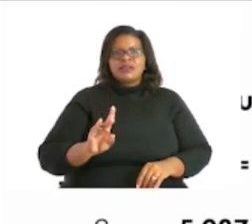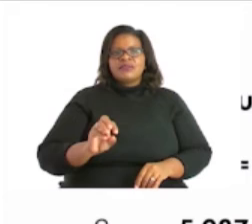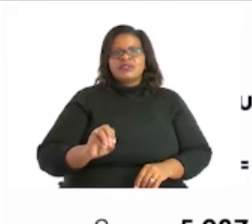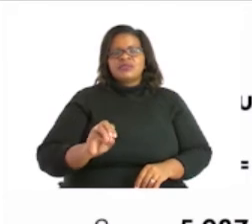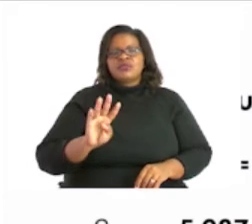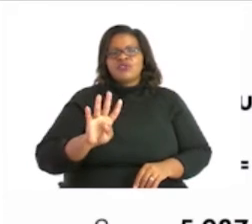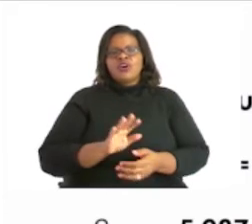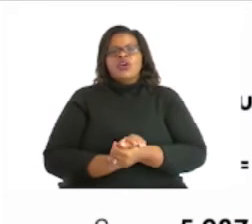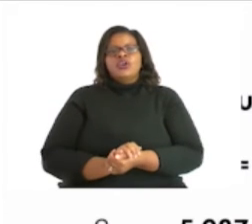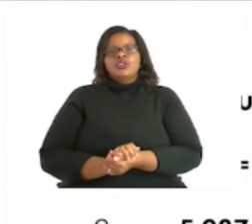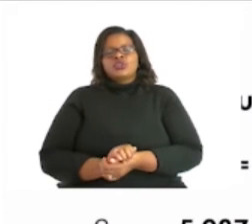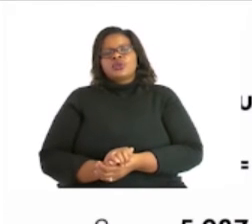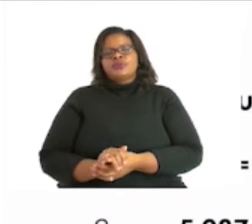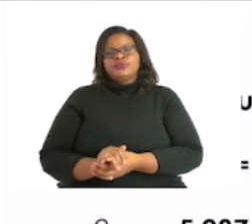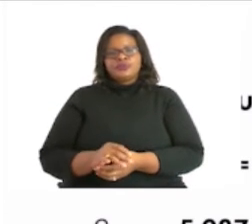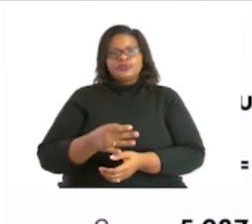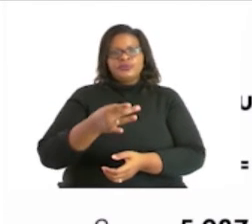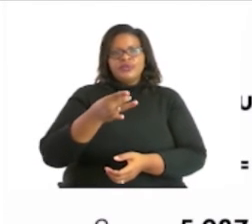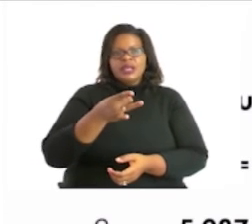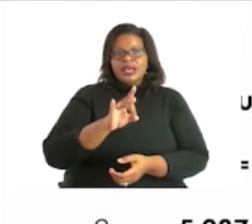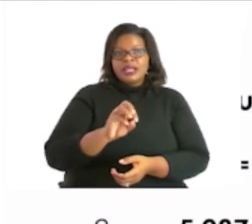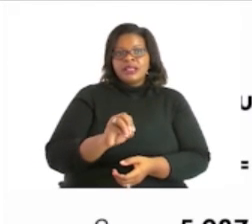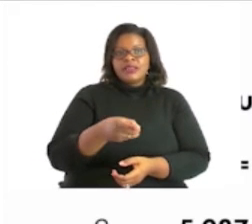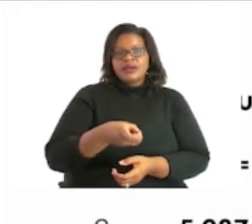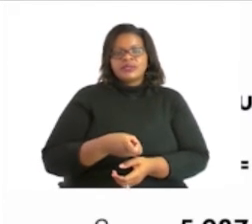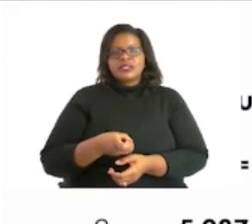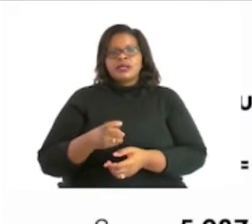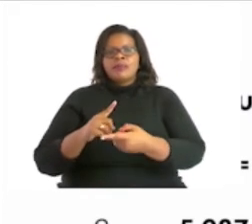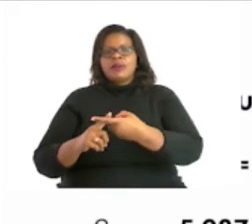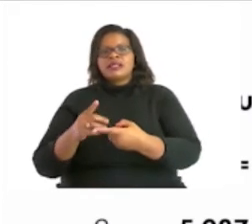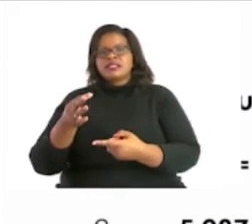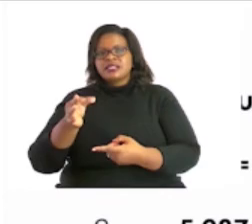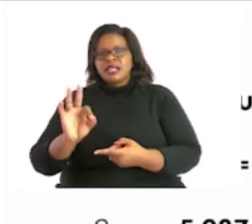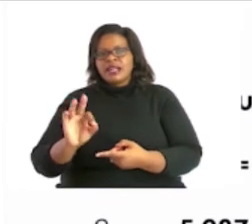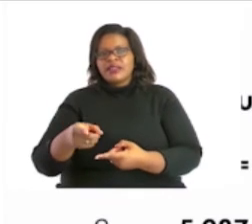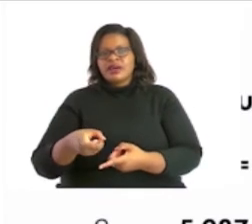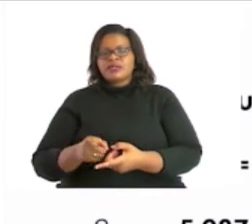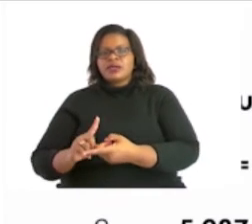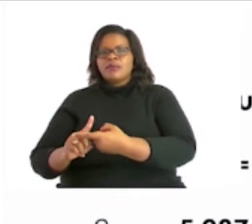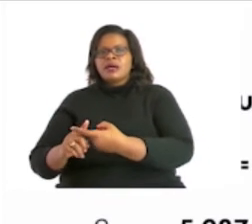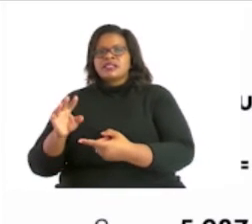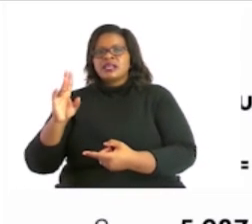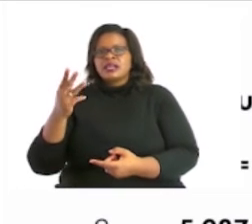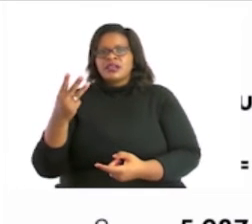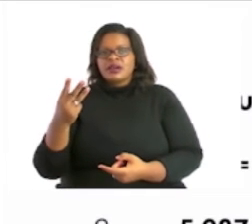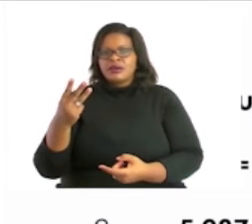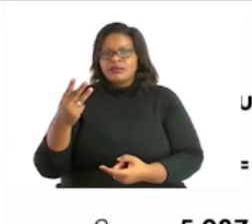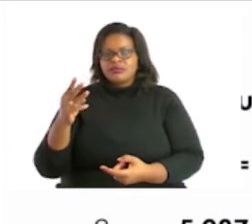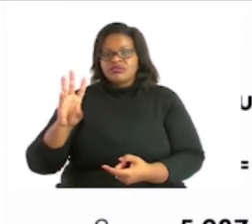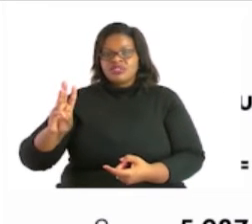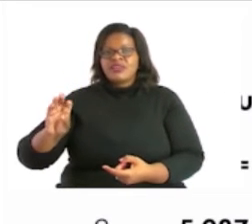is 80,000 plus 9,000 plus 7,000 plus